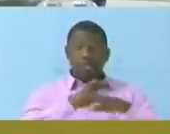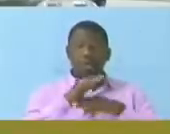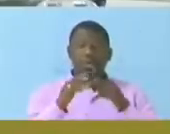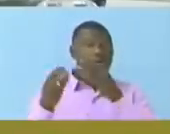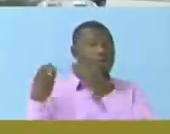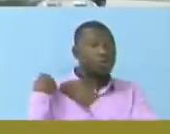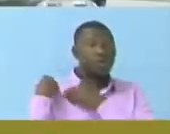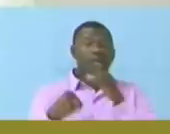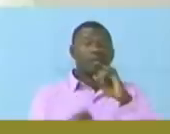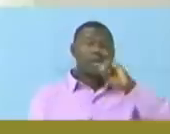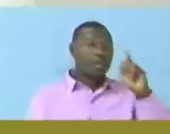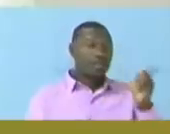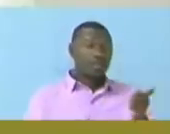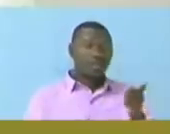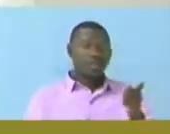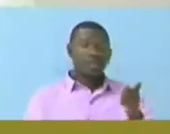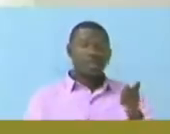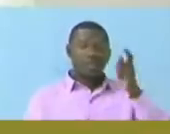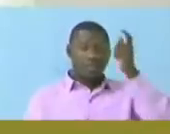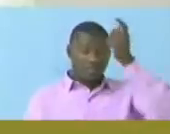you are responsible ultimately.